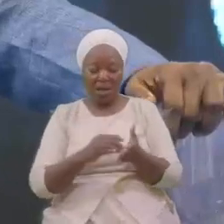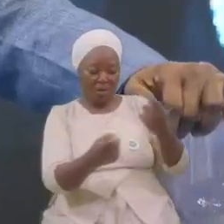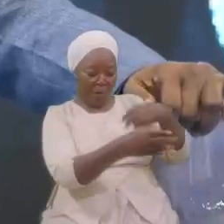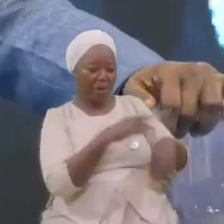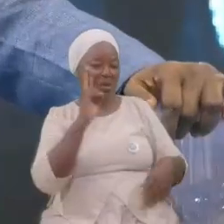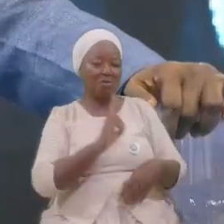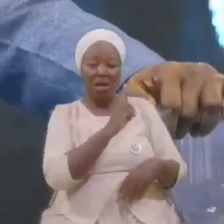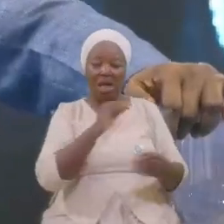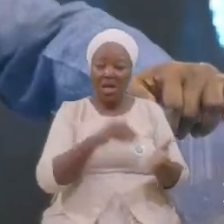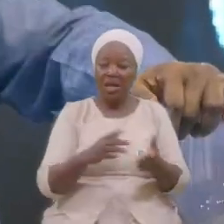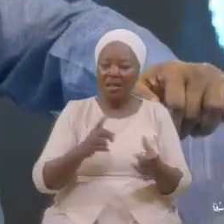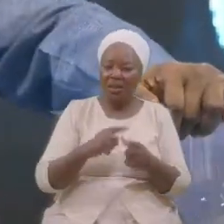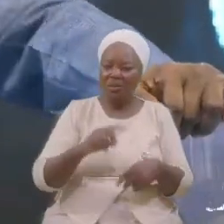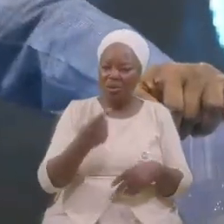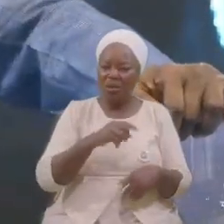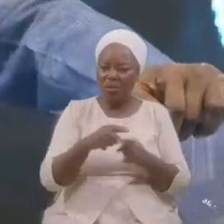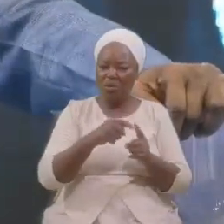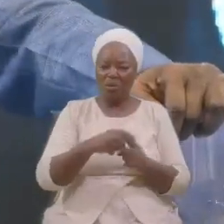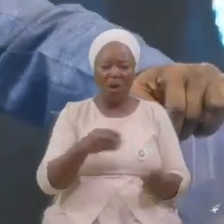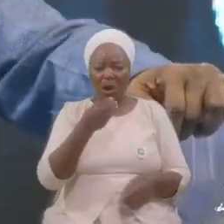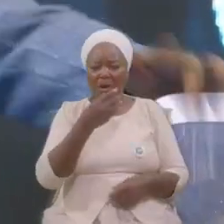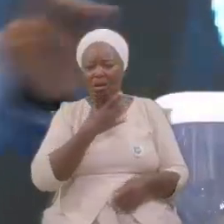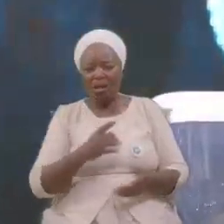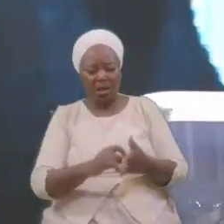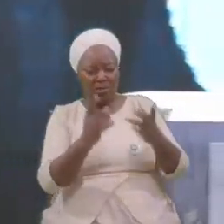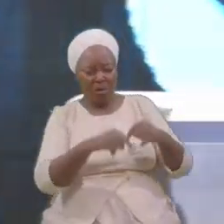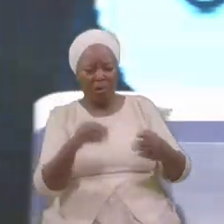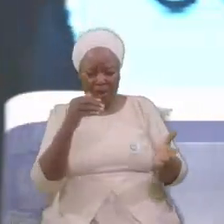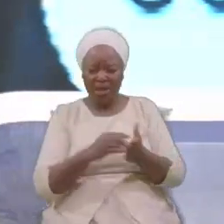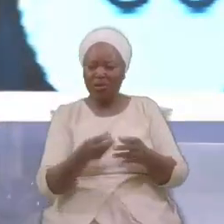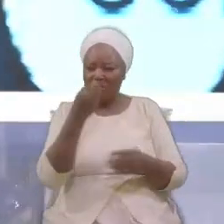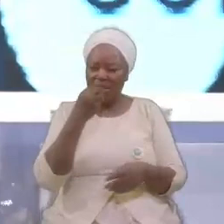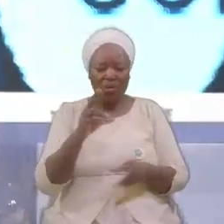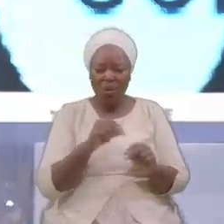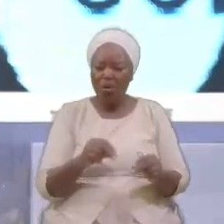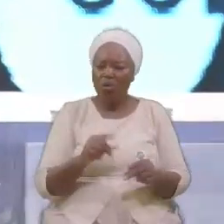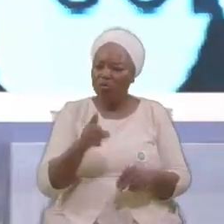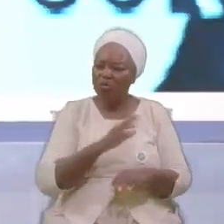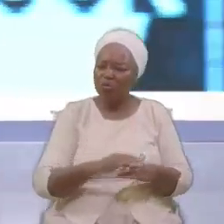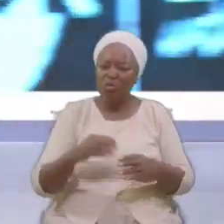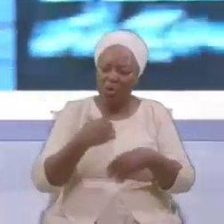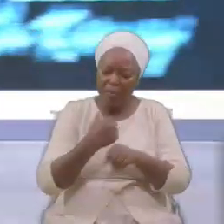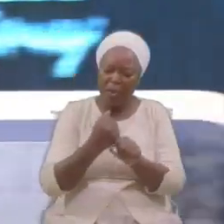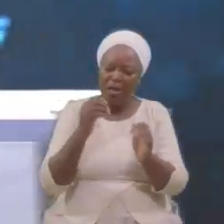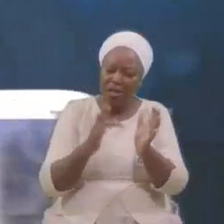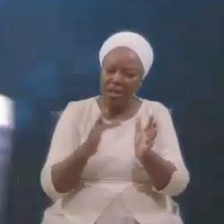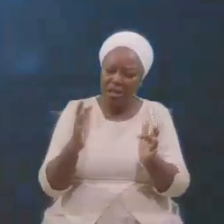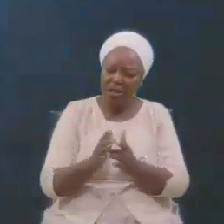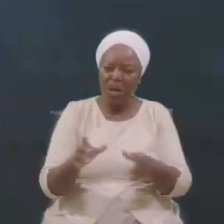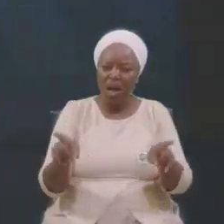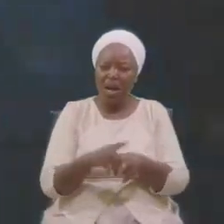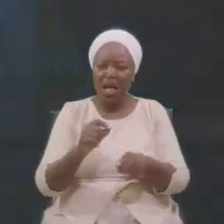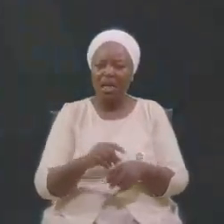are kind of sick again, you come back. When you don't treat Jesus like a